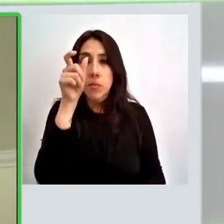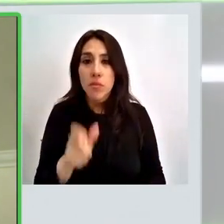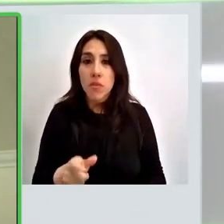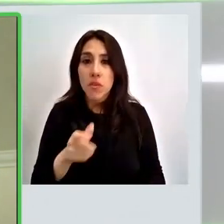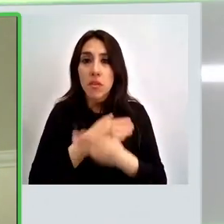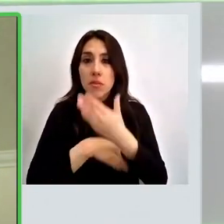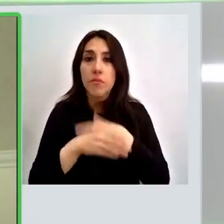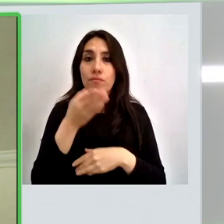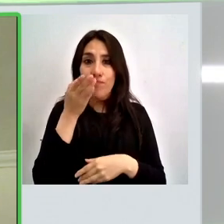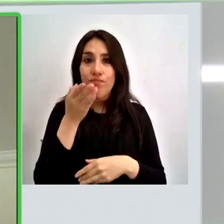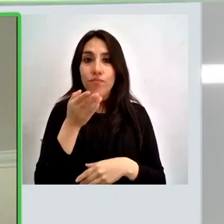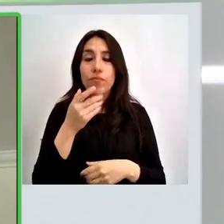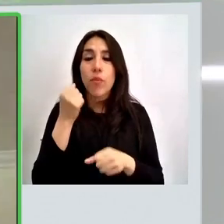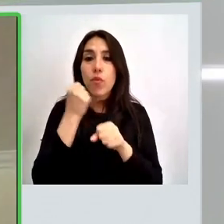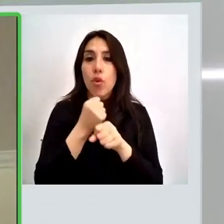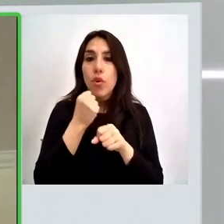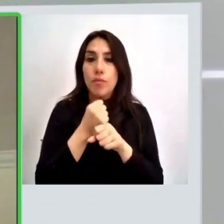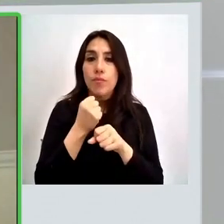setting,